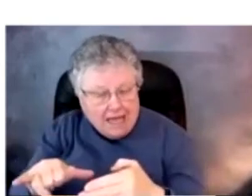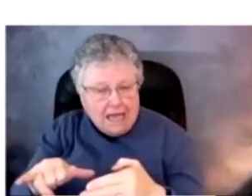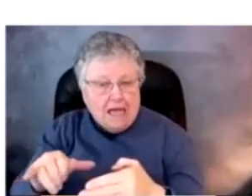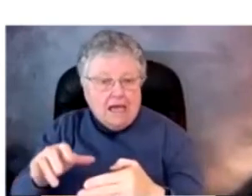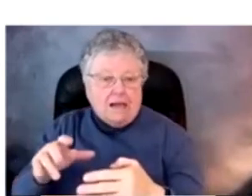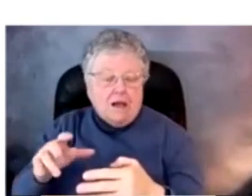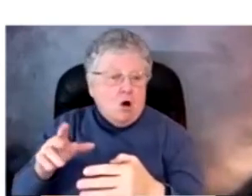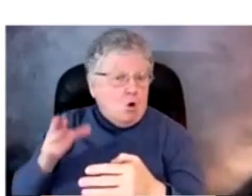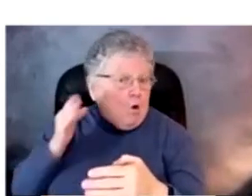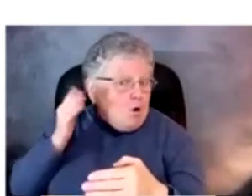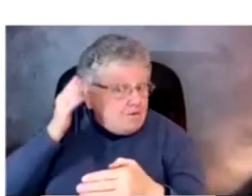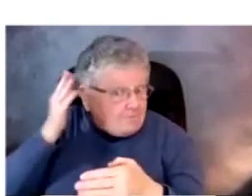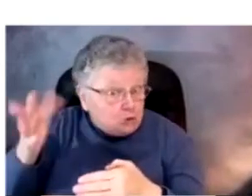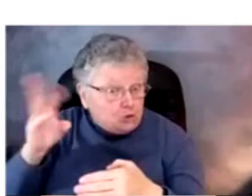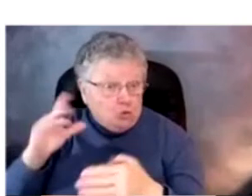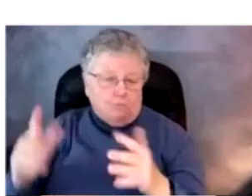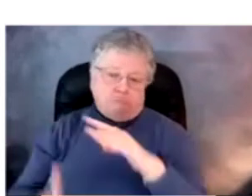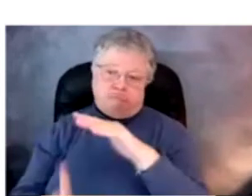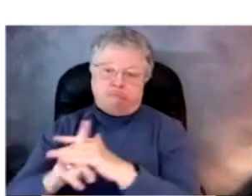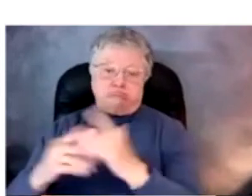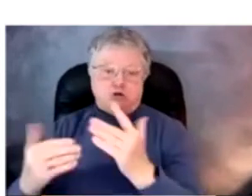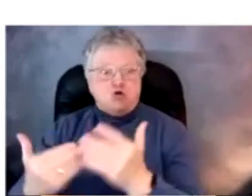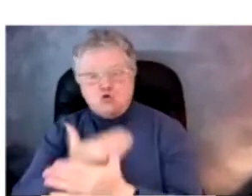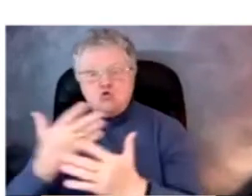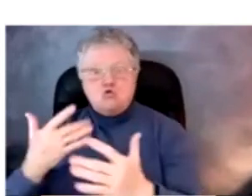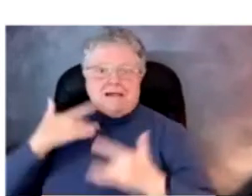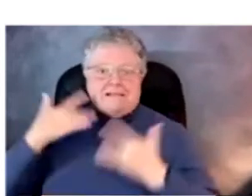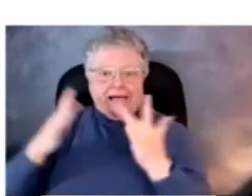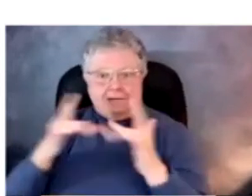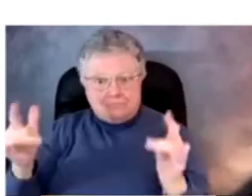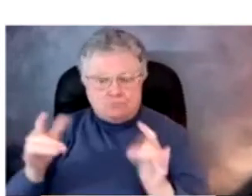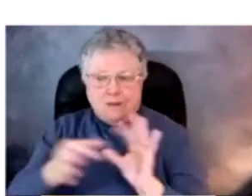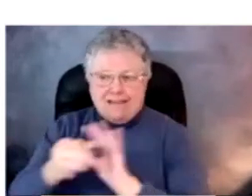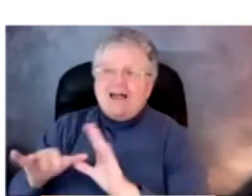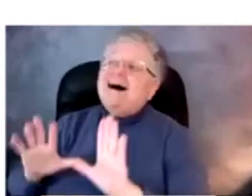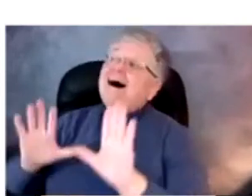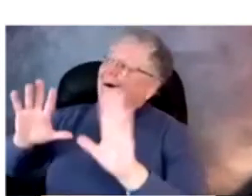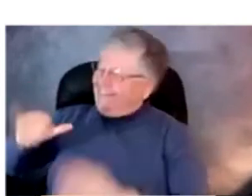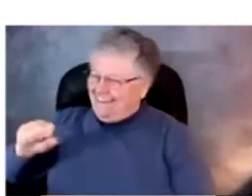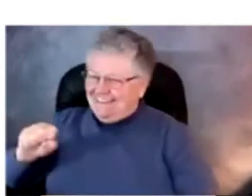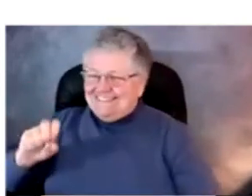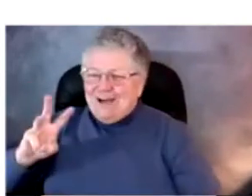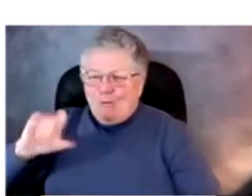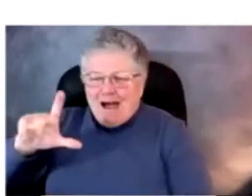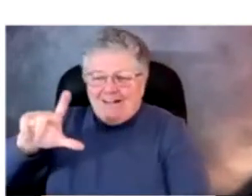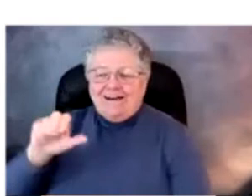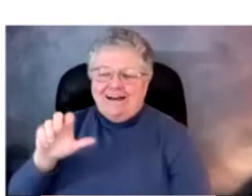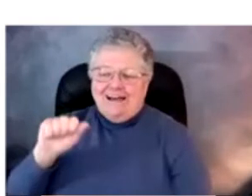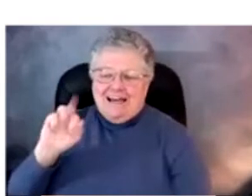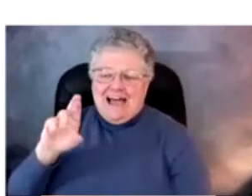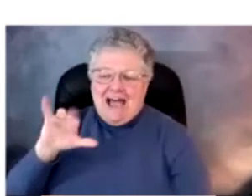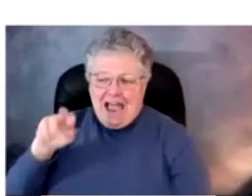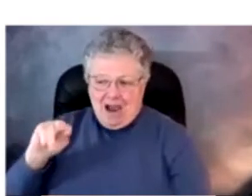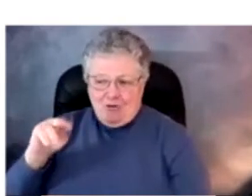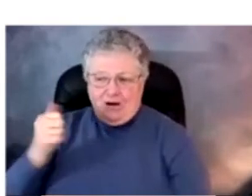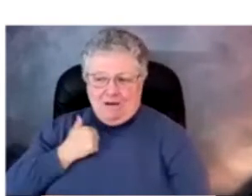Yeah. Well, Arin and I are definitely excited about it because we do a lot of work